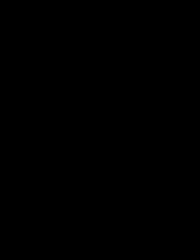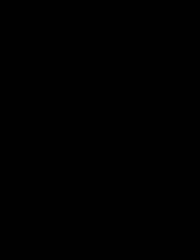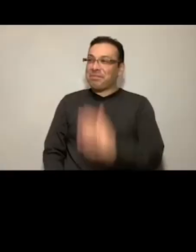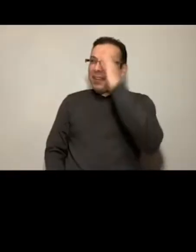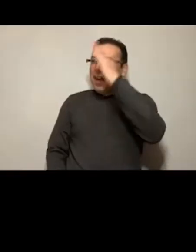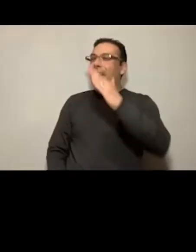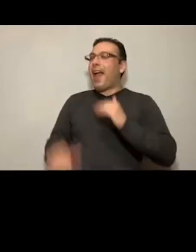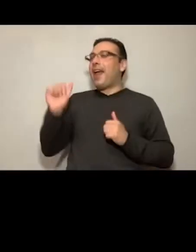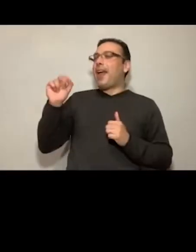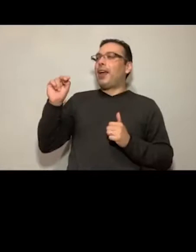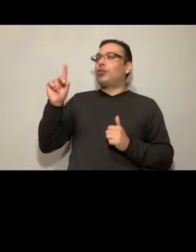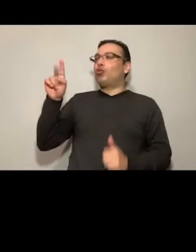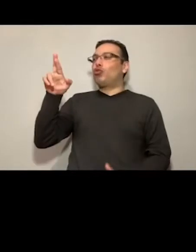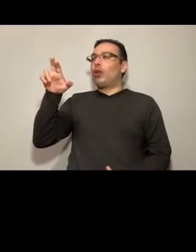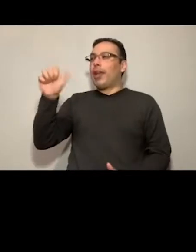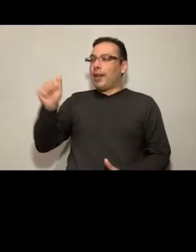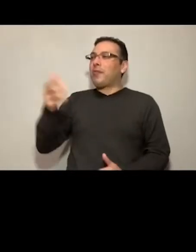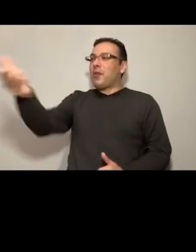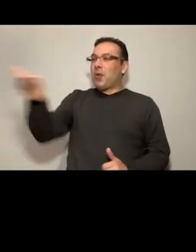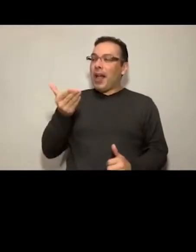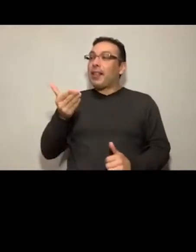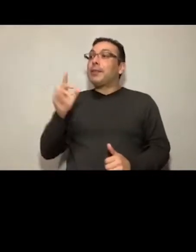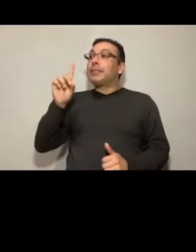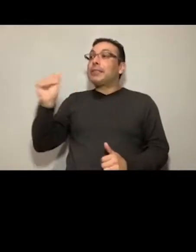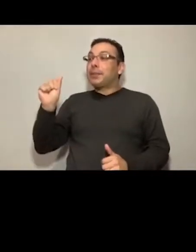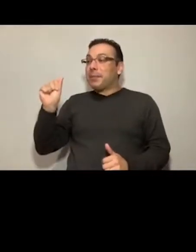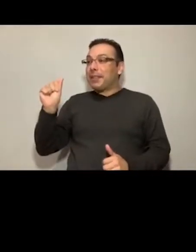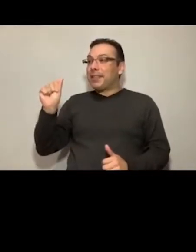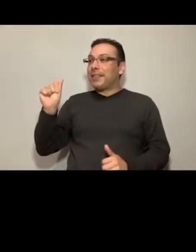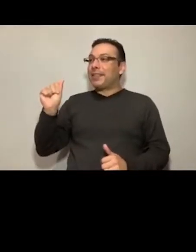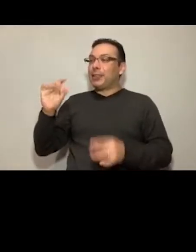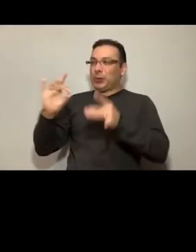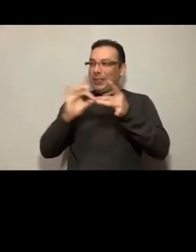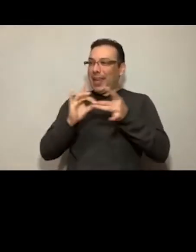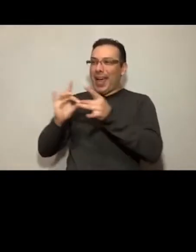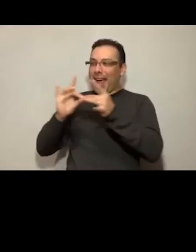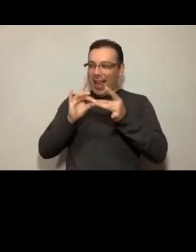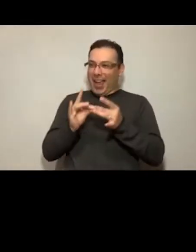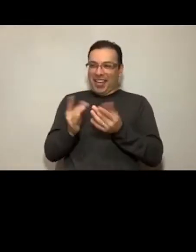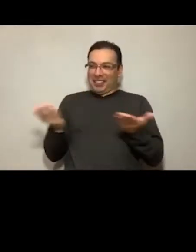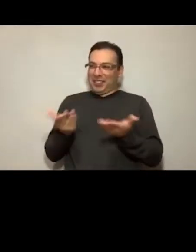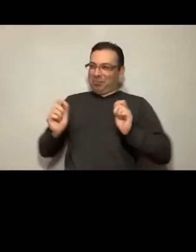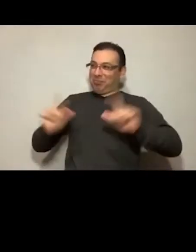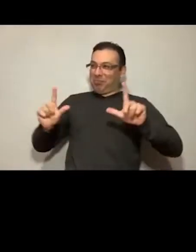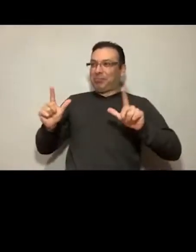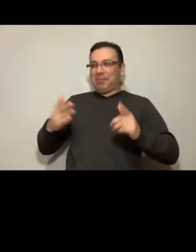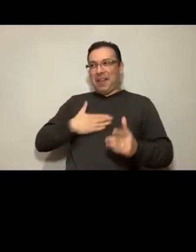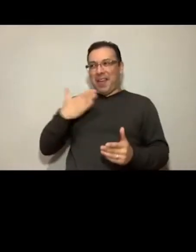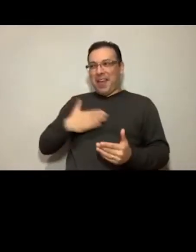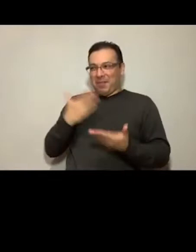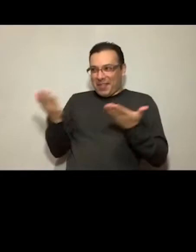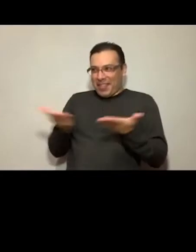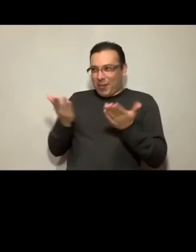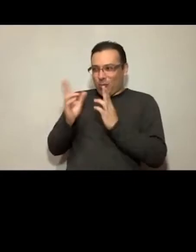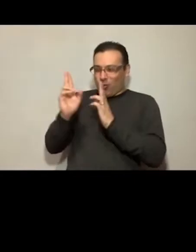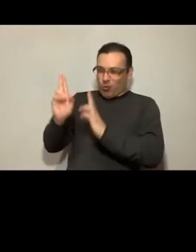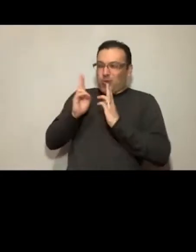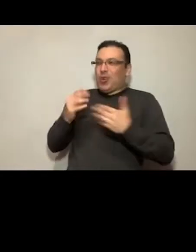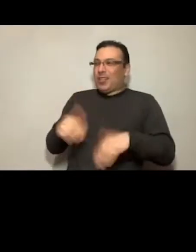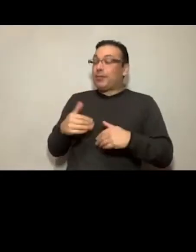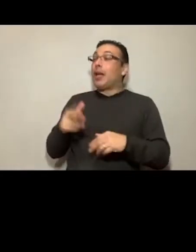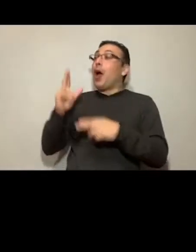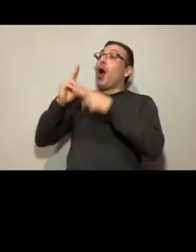Hi, Andrea. Welcome to Disability Night platform. Thank you so much for coming today. We're very honored to have you. You're known as the